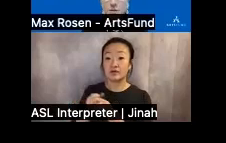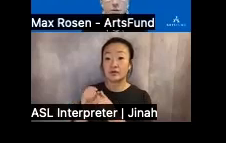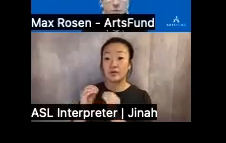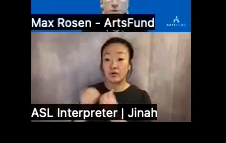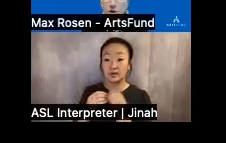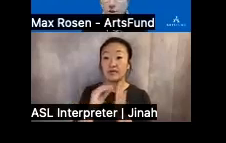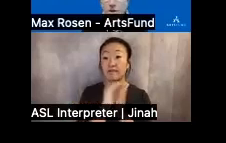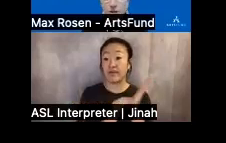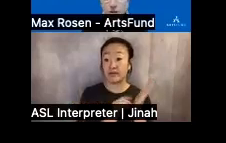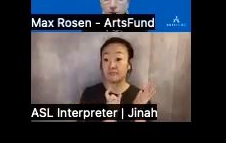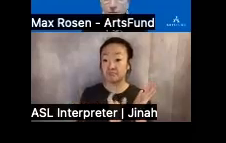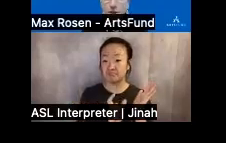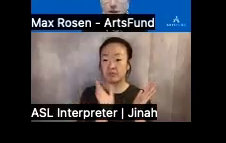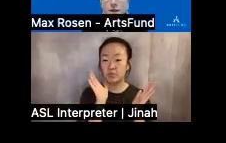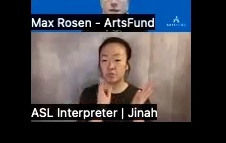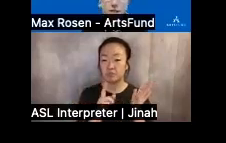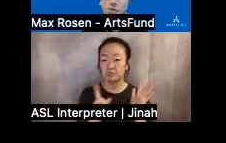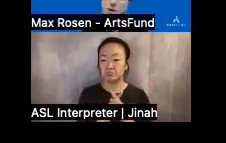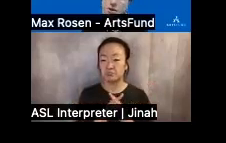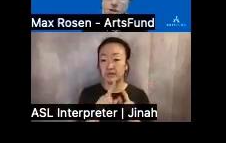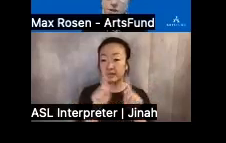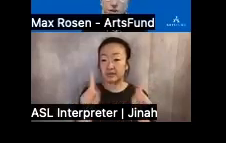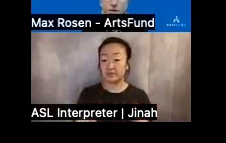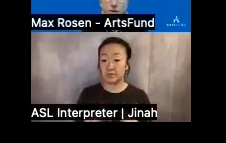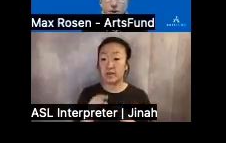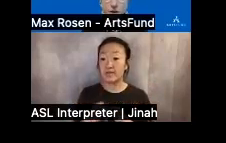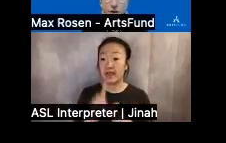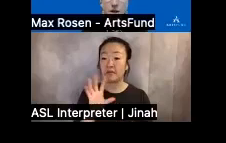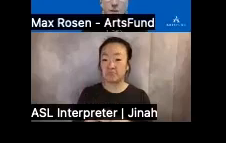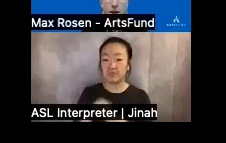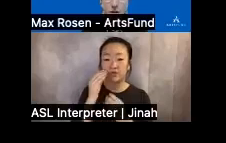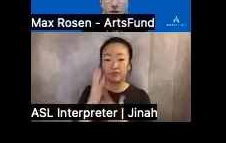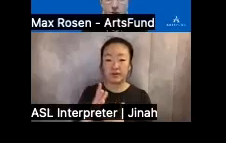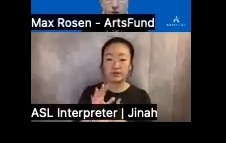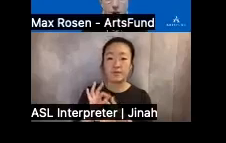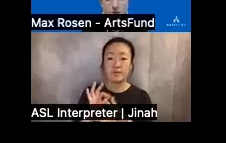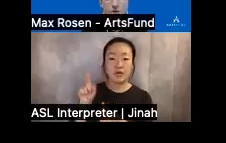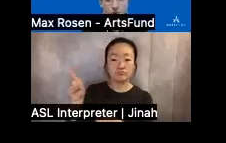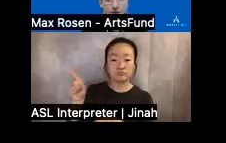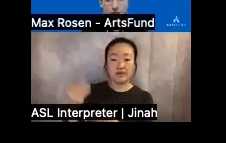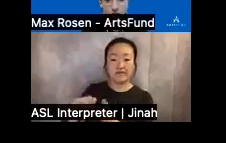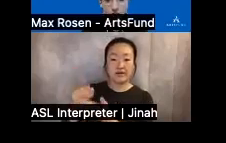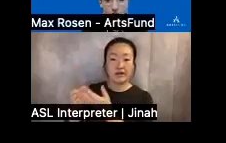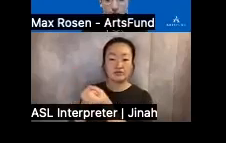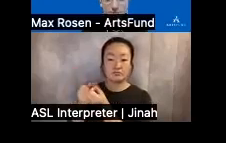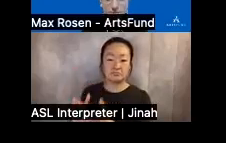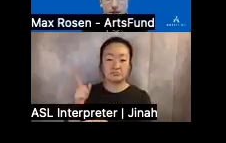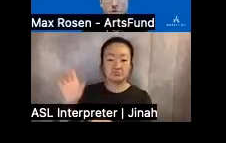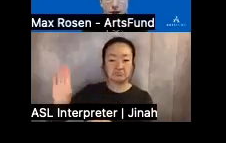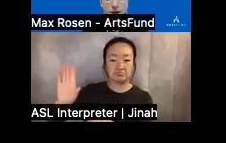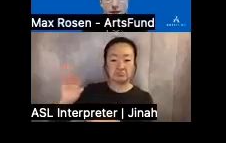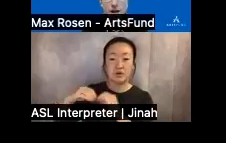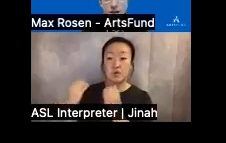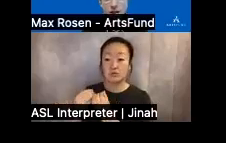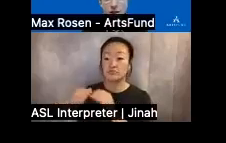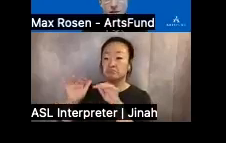field will show on this form. This is where you should include information about your fiscal sponsor's organization, as